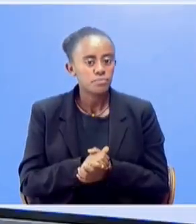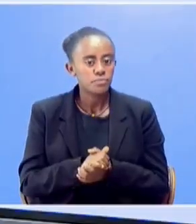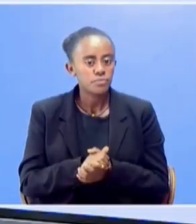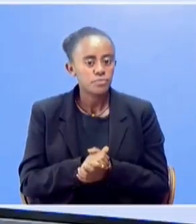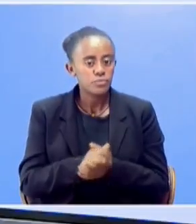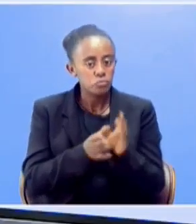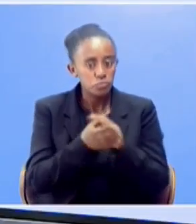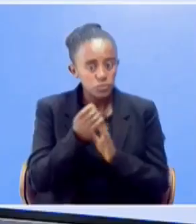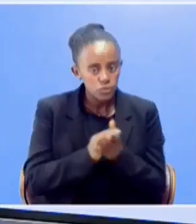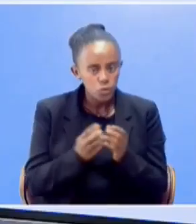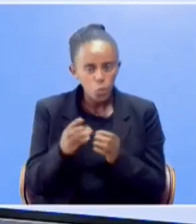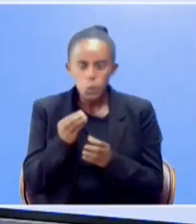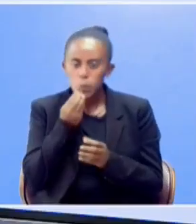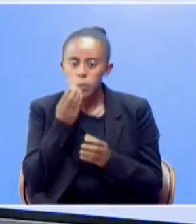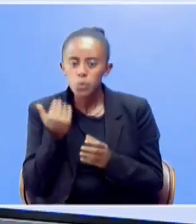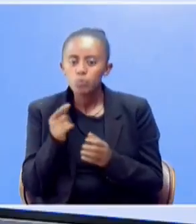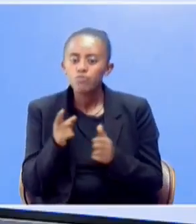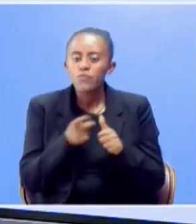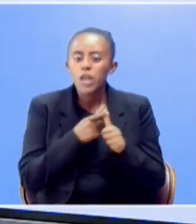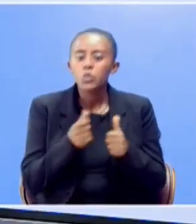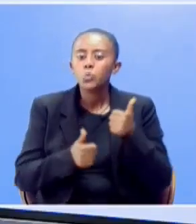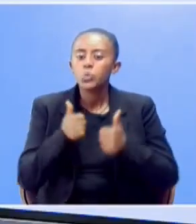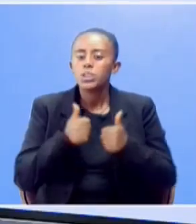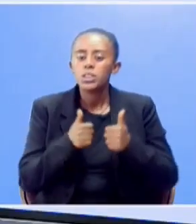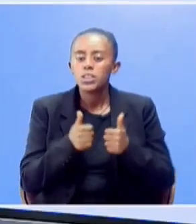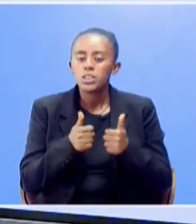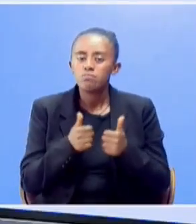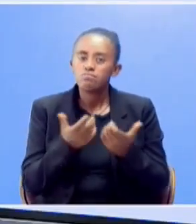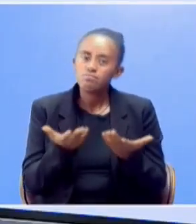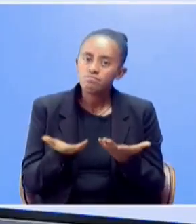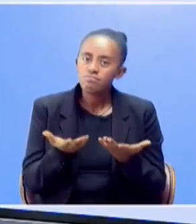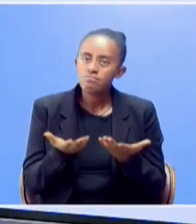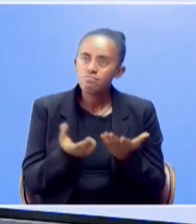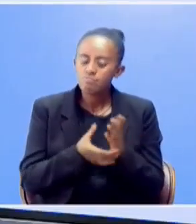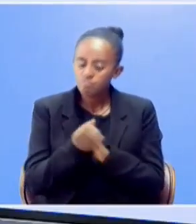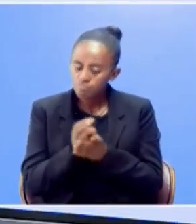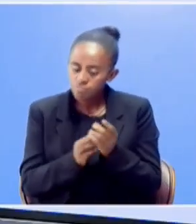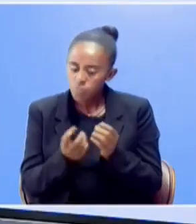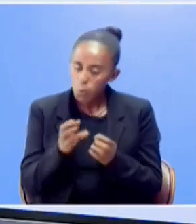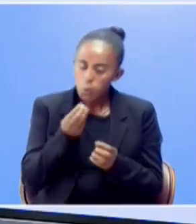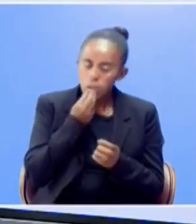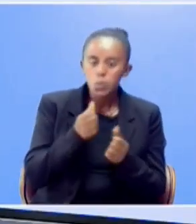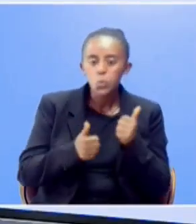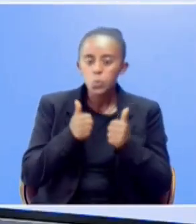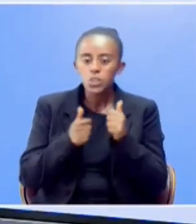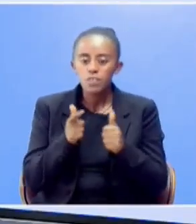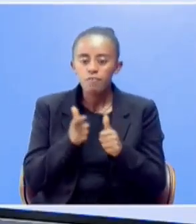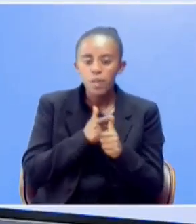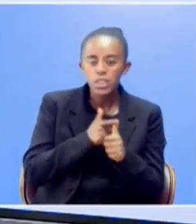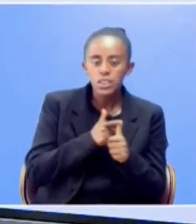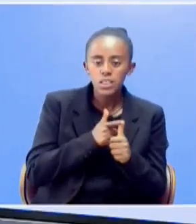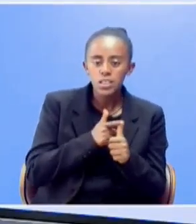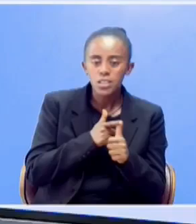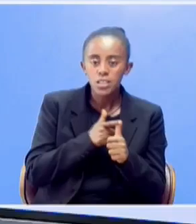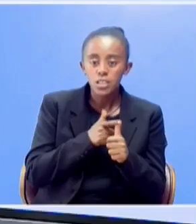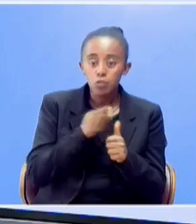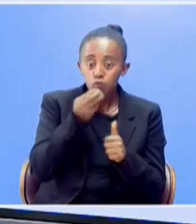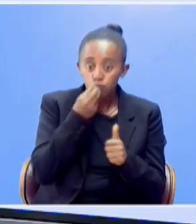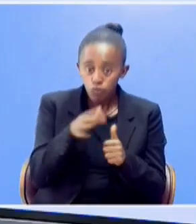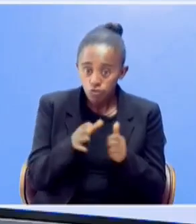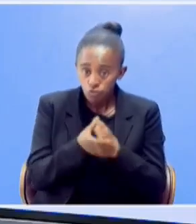Which one happened first? Washing the hand or eating? Do you eat before you wash your